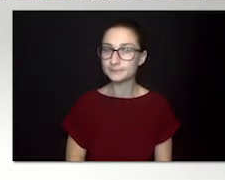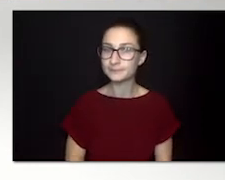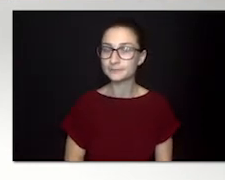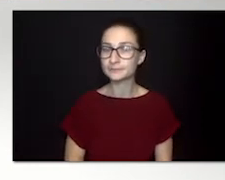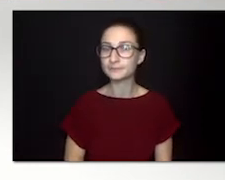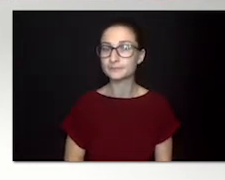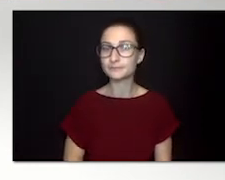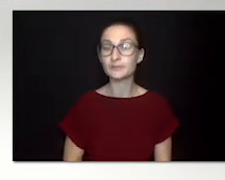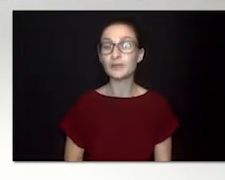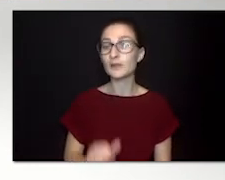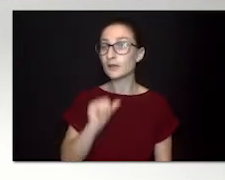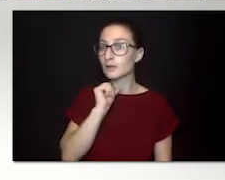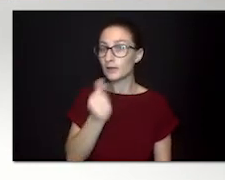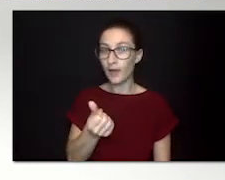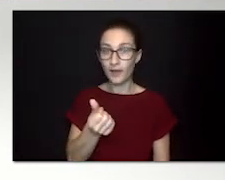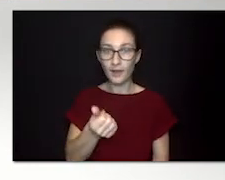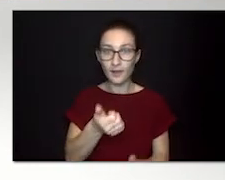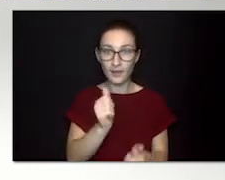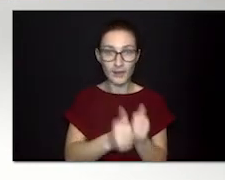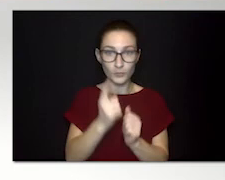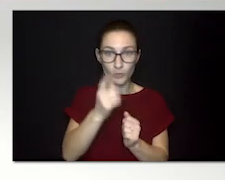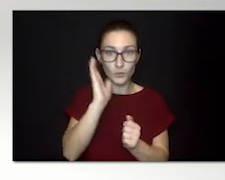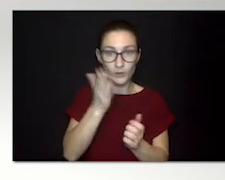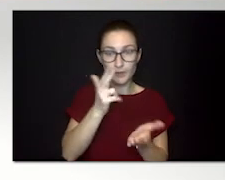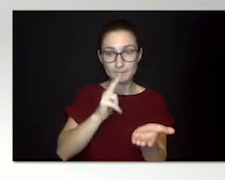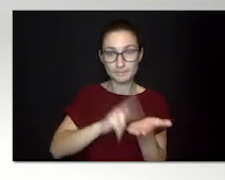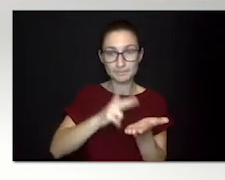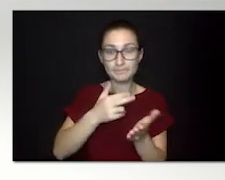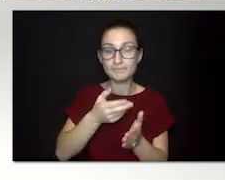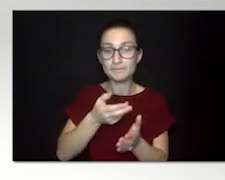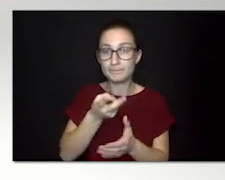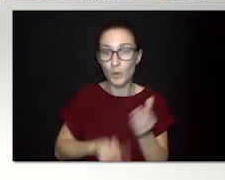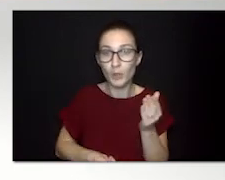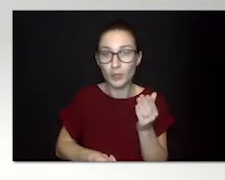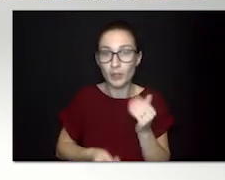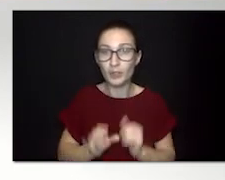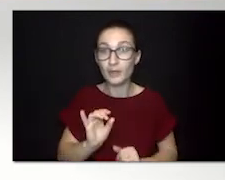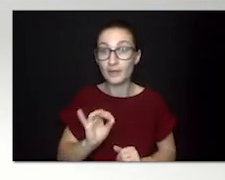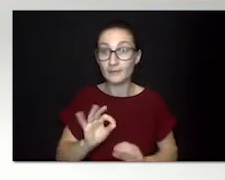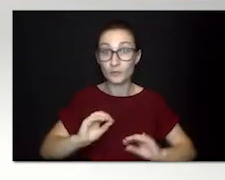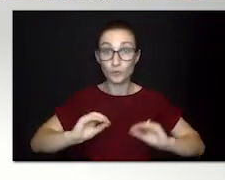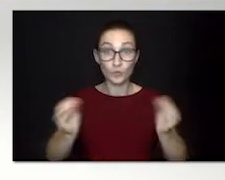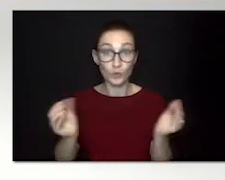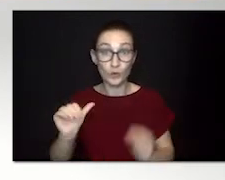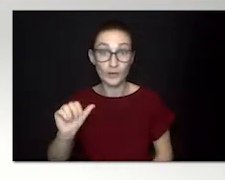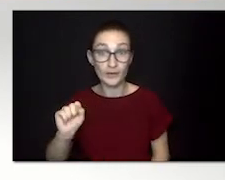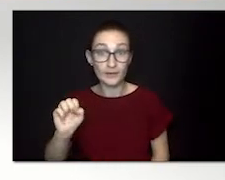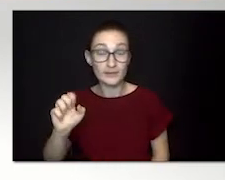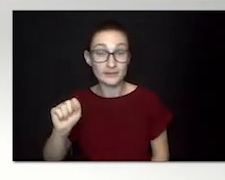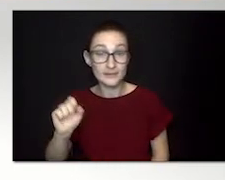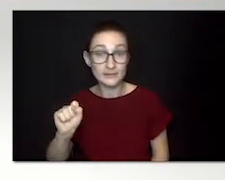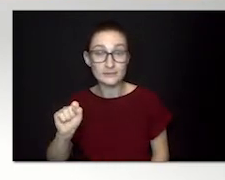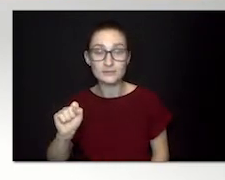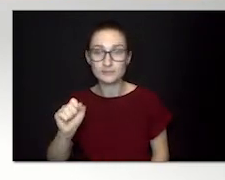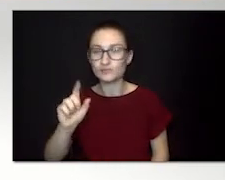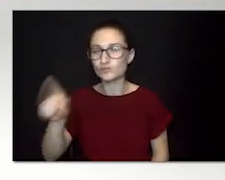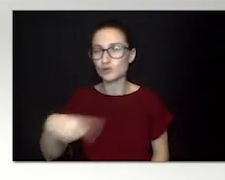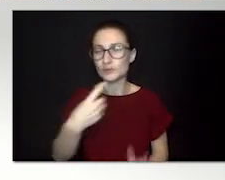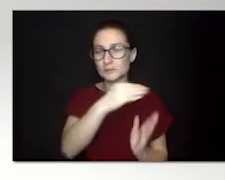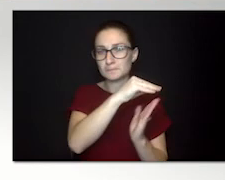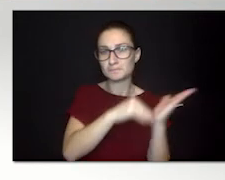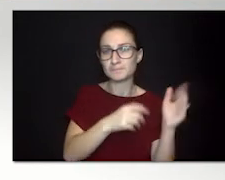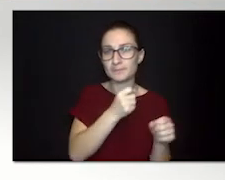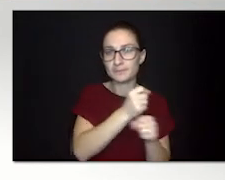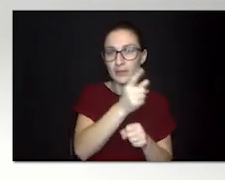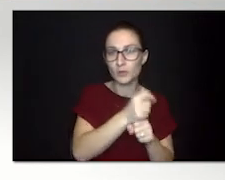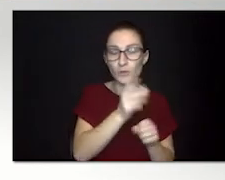Yeah, and they won't, not everyone will fill out both, because if there are no assets, then you're only going to be appointed guardian of the person, and then